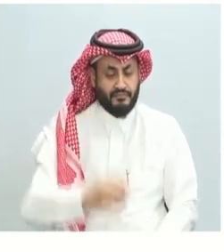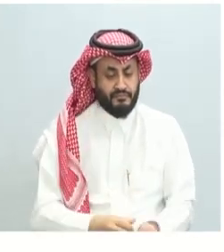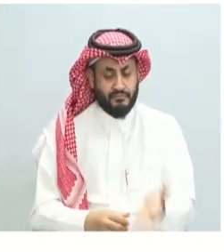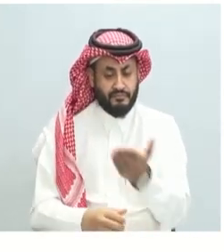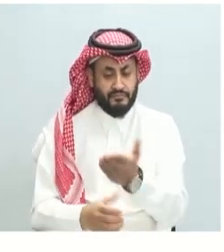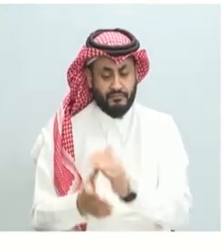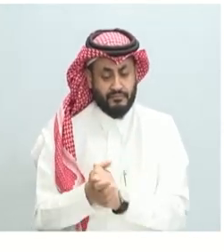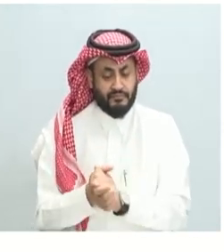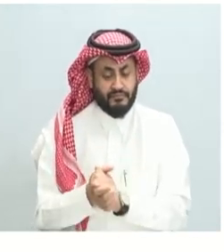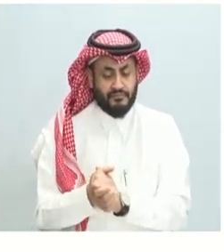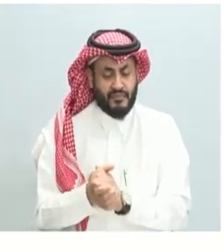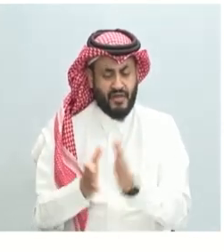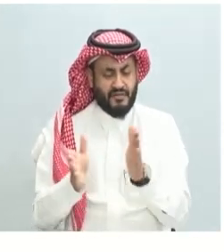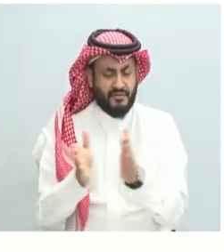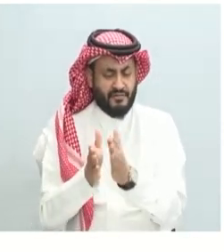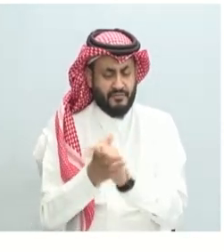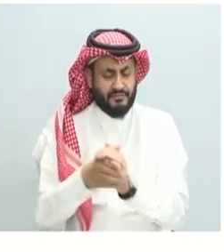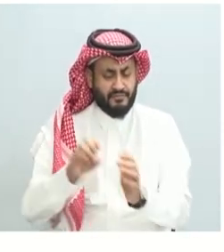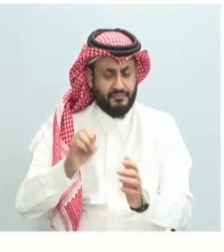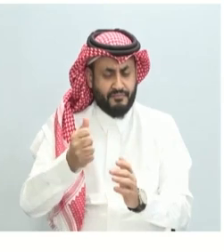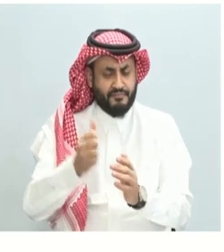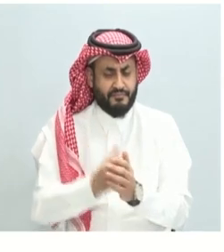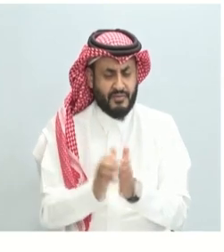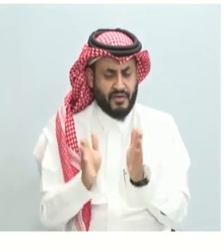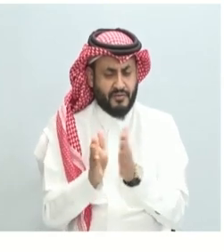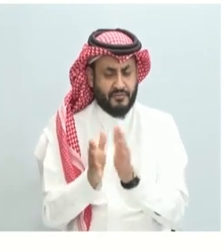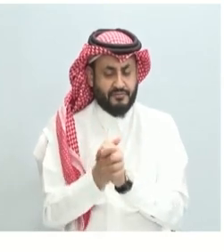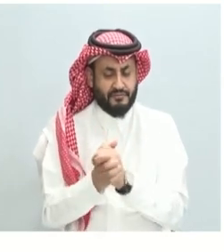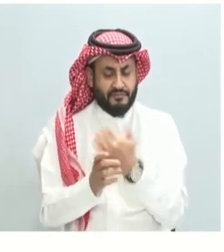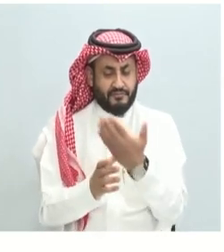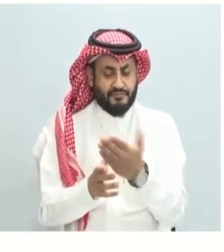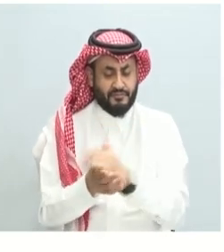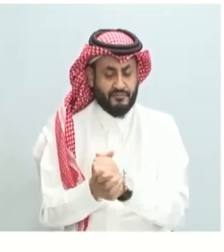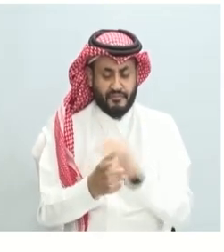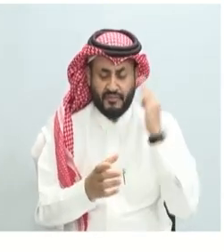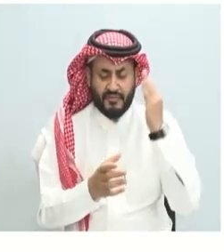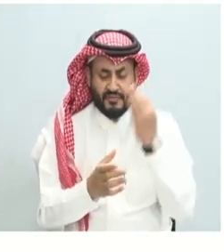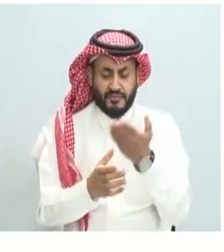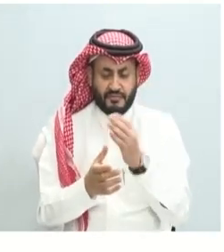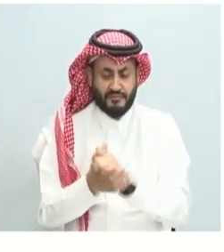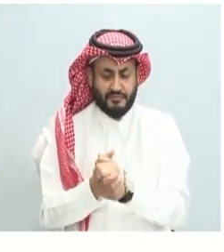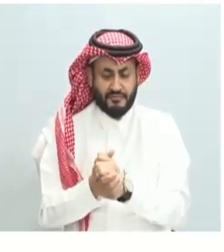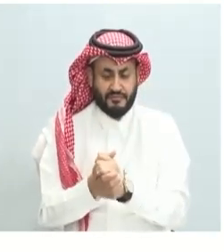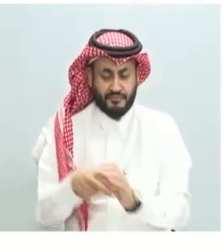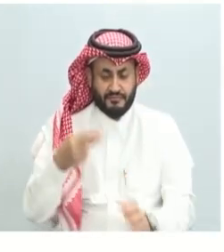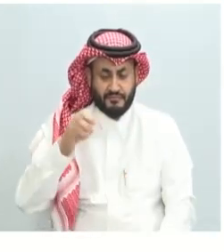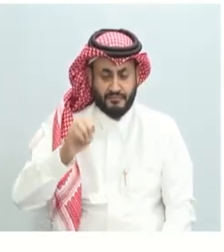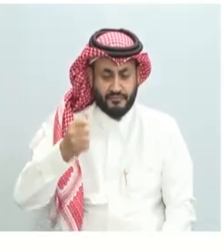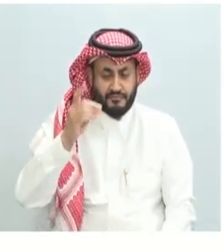And this one is the short sound of EA. So listen and practice.